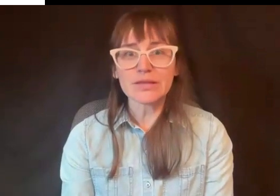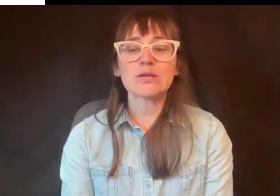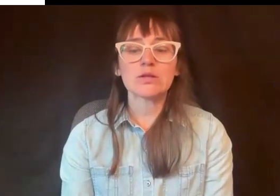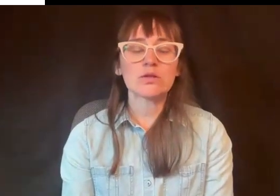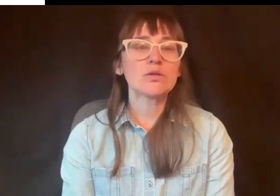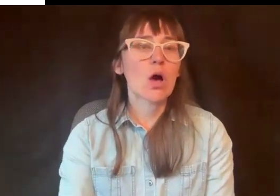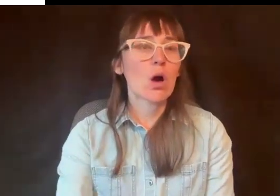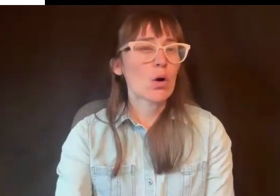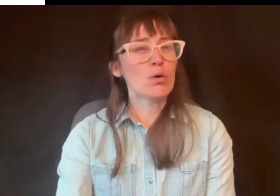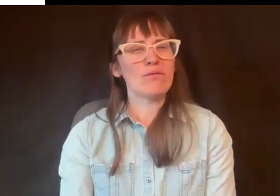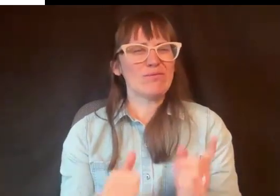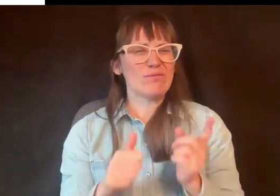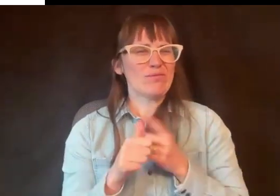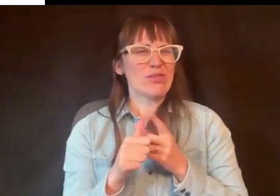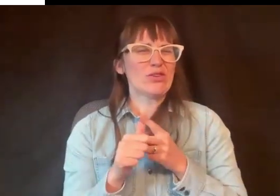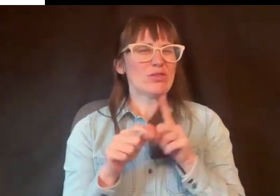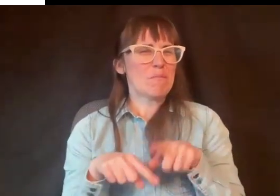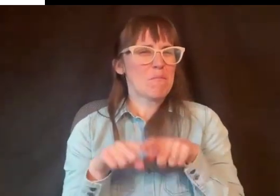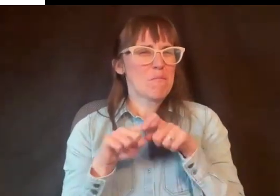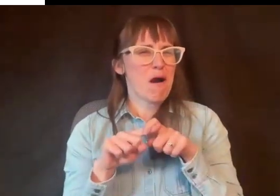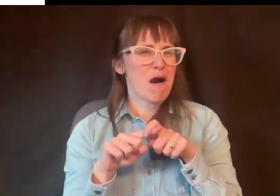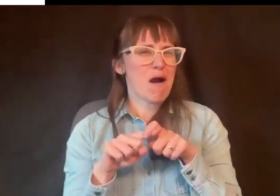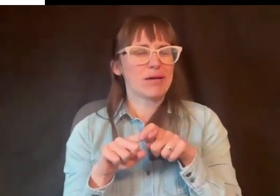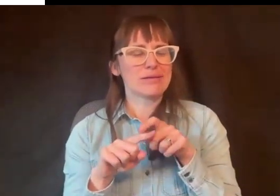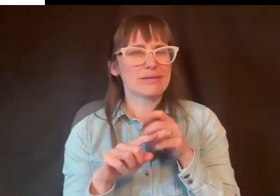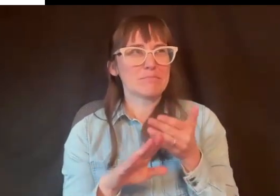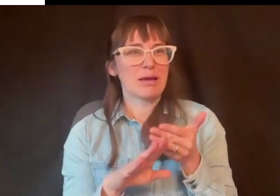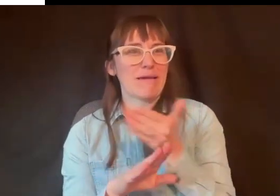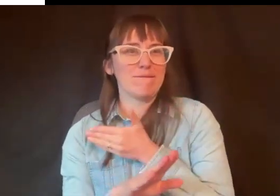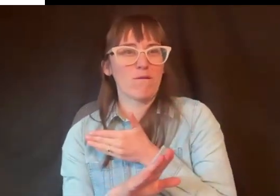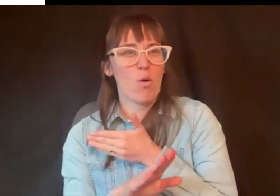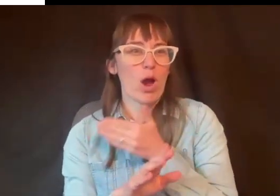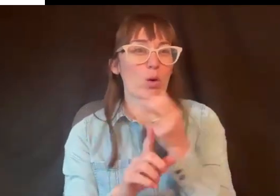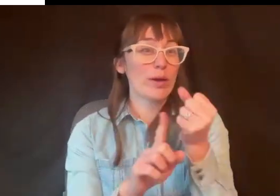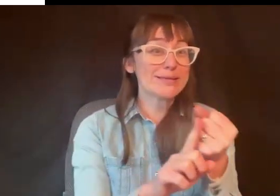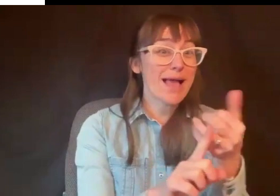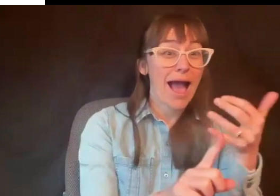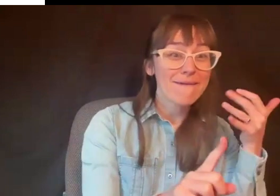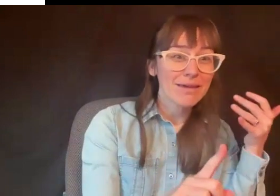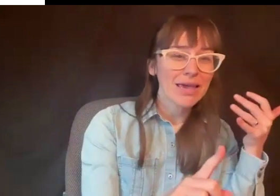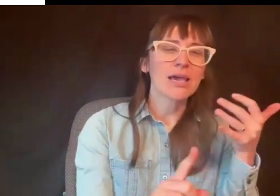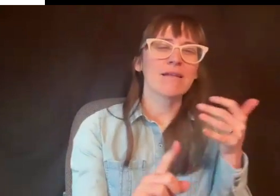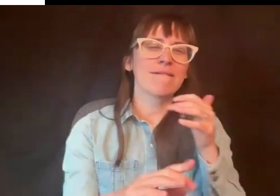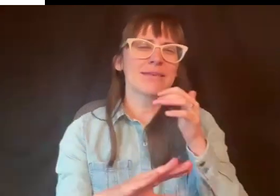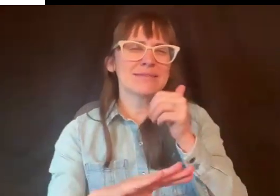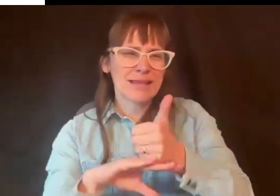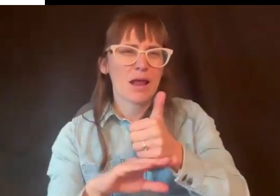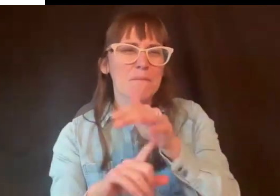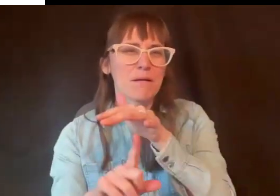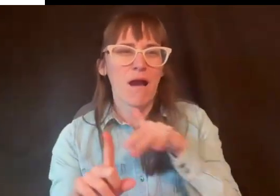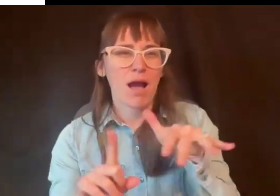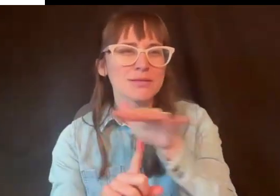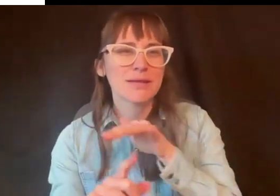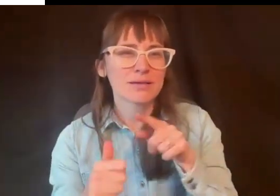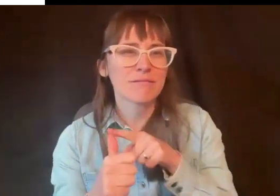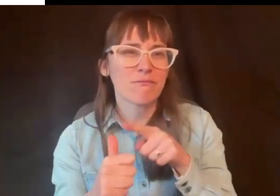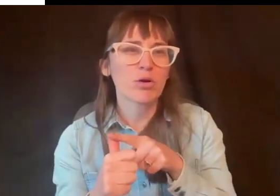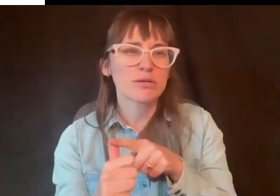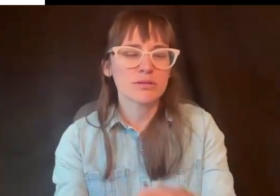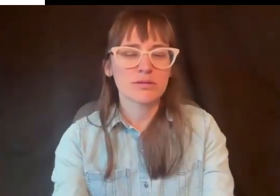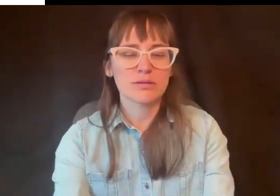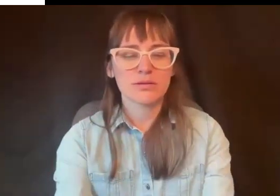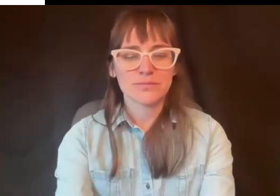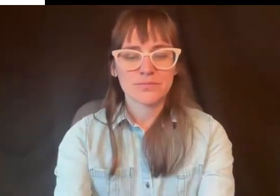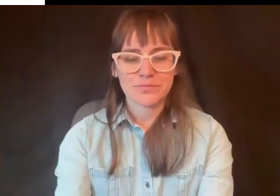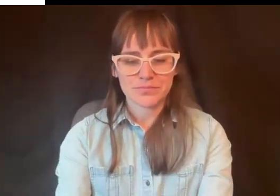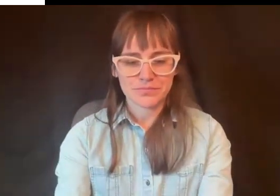to pause before we do dive into the details to provide a little bit more context for today's webinar. So if we